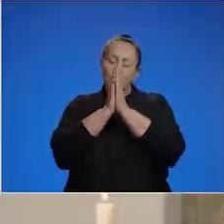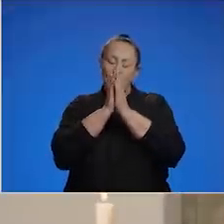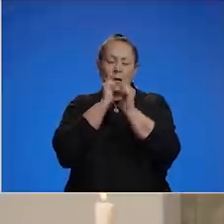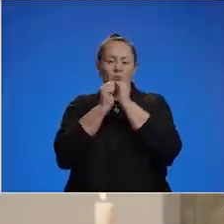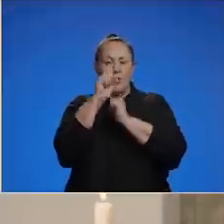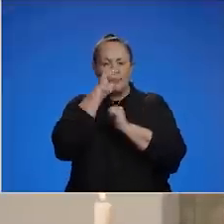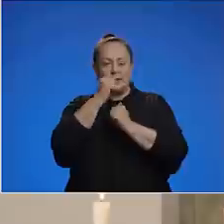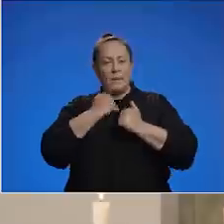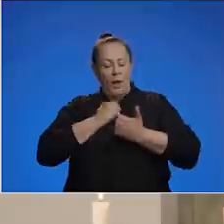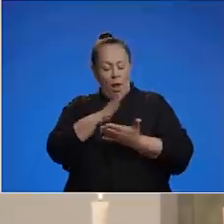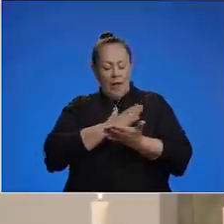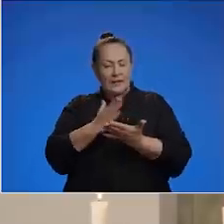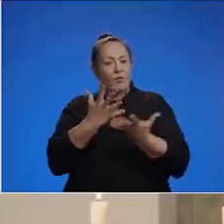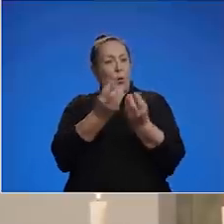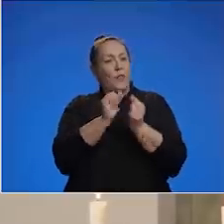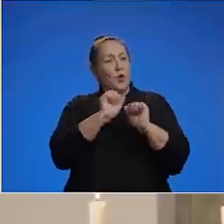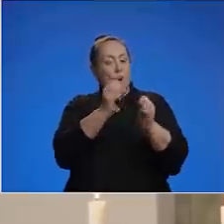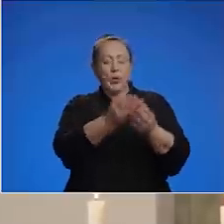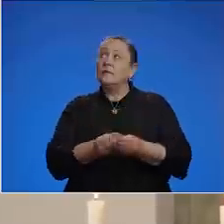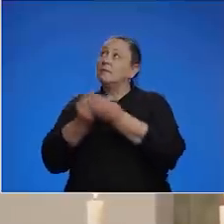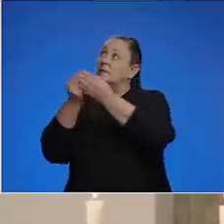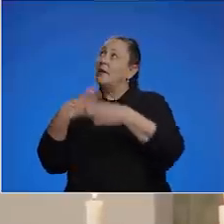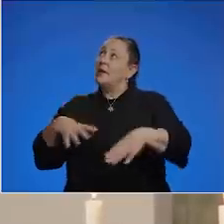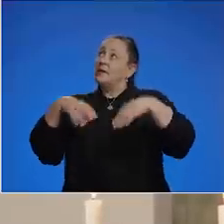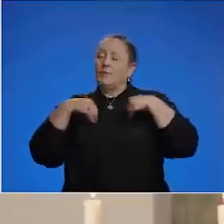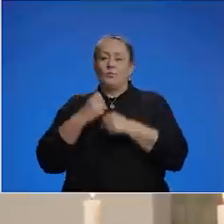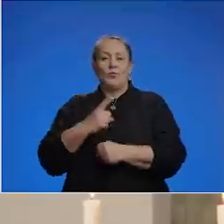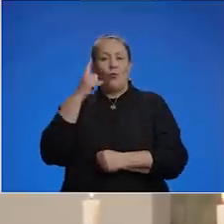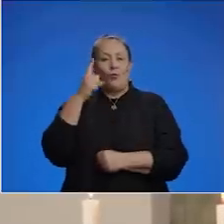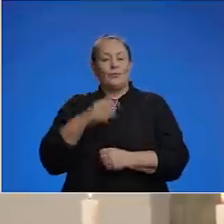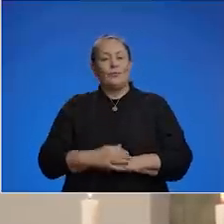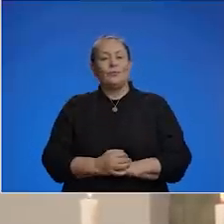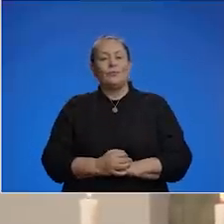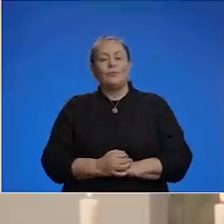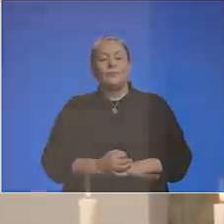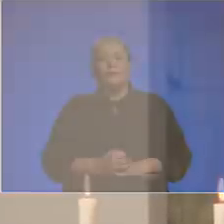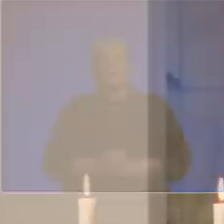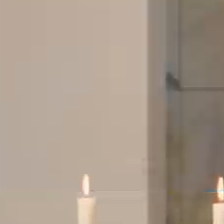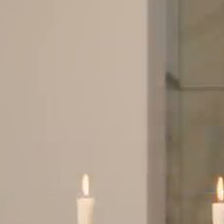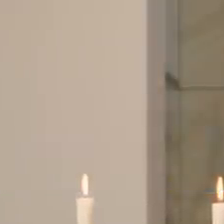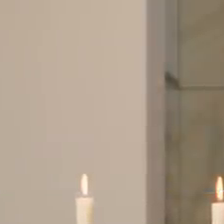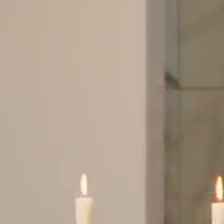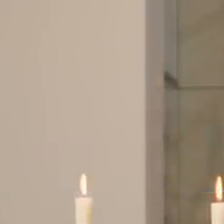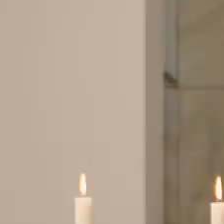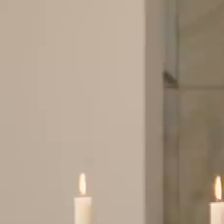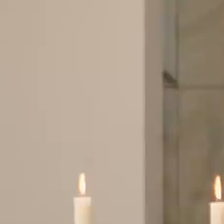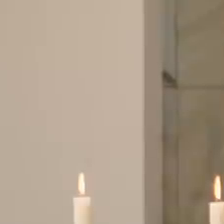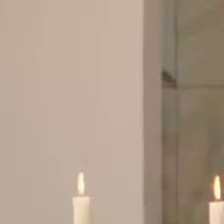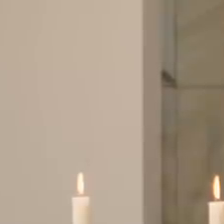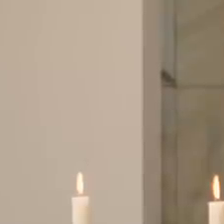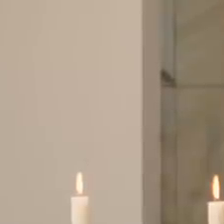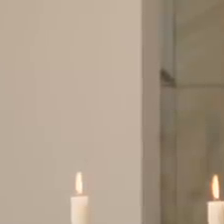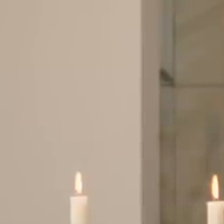pray, brothers and sisters, that my sacrifice and yours may be acceptable to God, the Almighty Father. May the Lord accept the sacrifice at